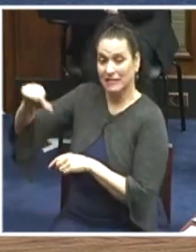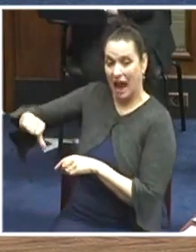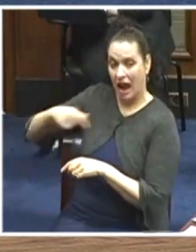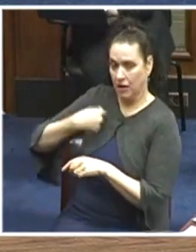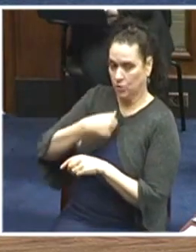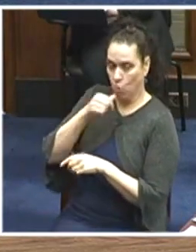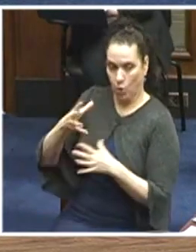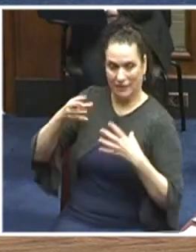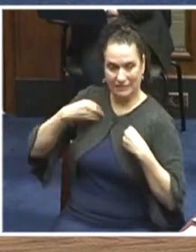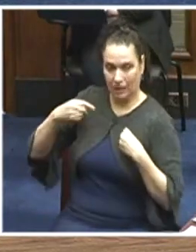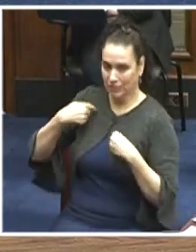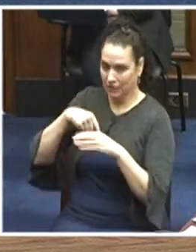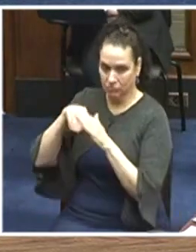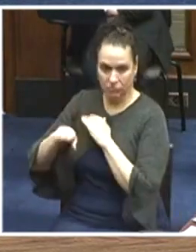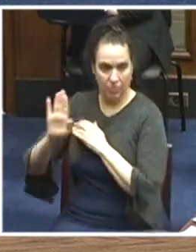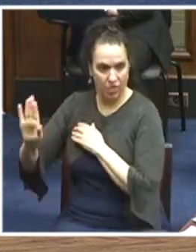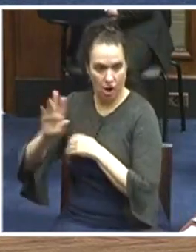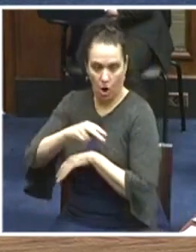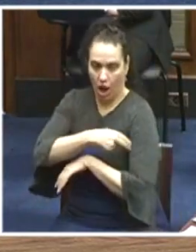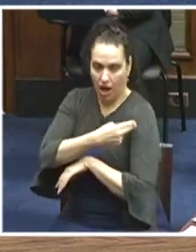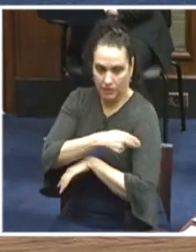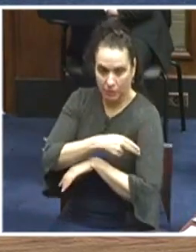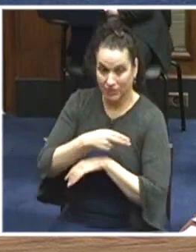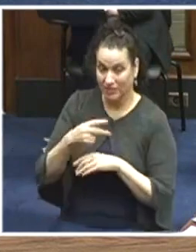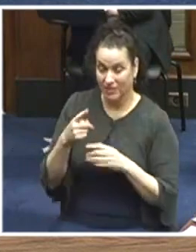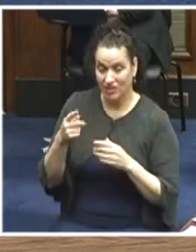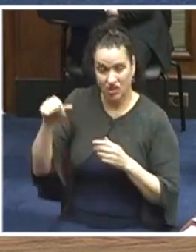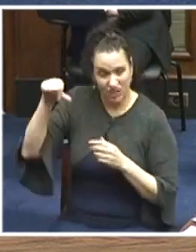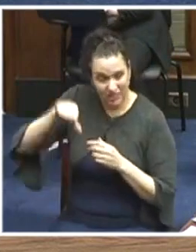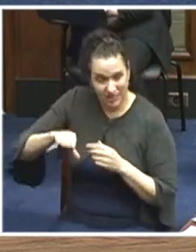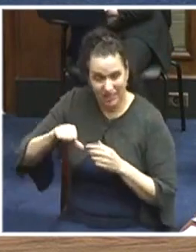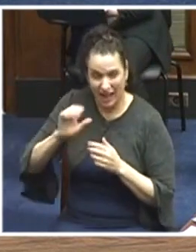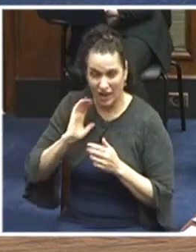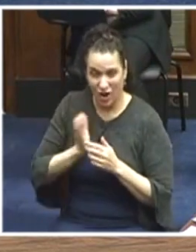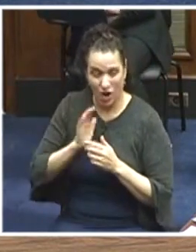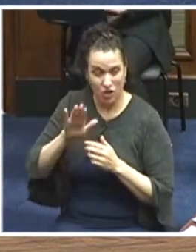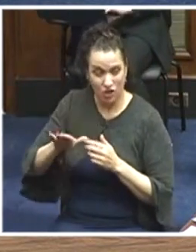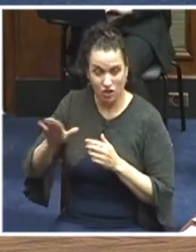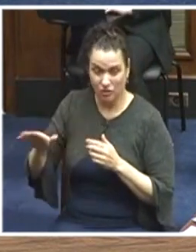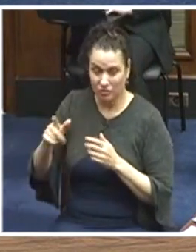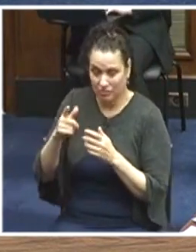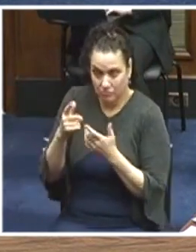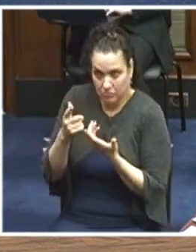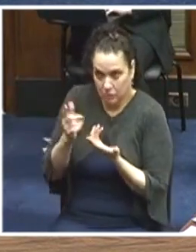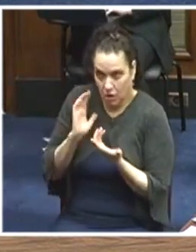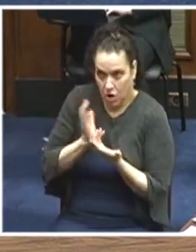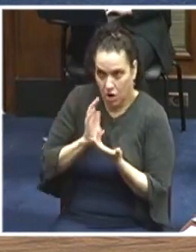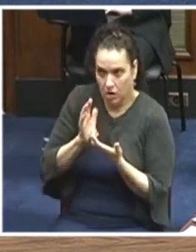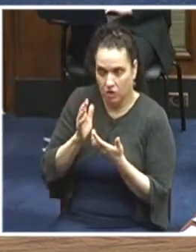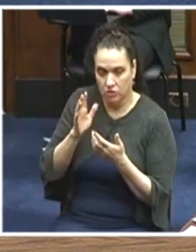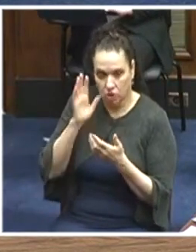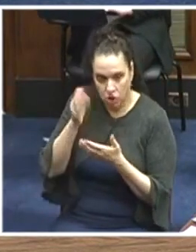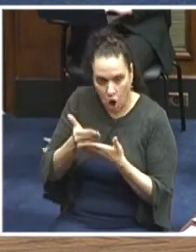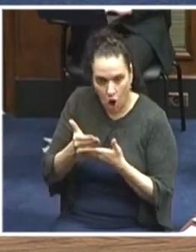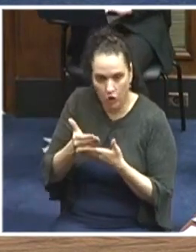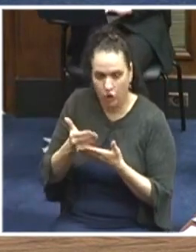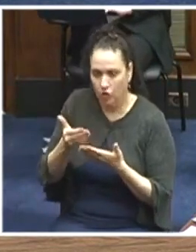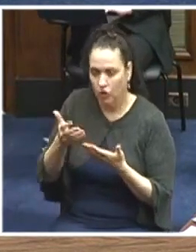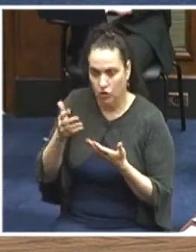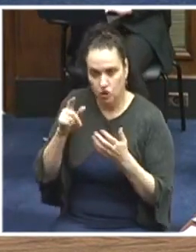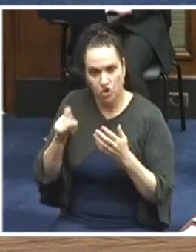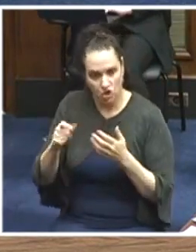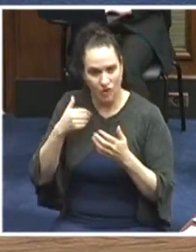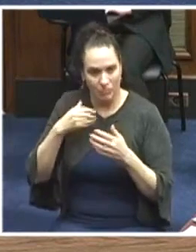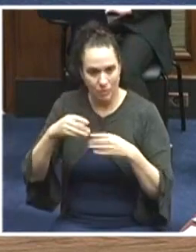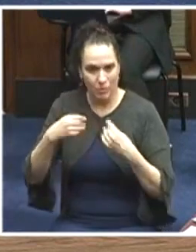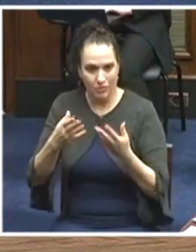geofence sick children from the care they deserve, she would have been admitted. Our predicament was made all the more painful